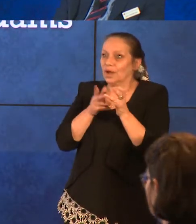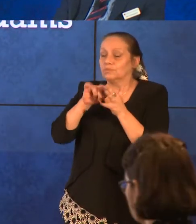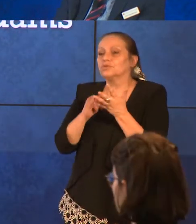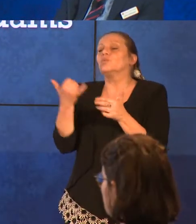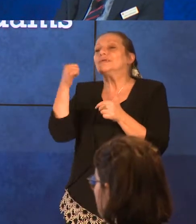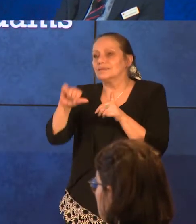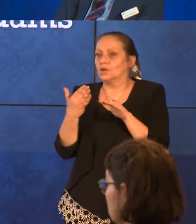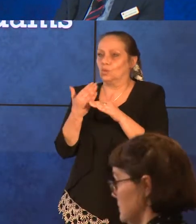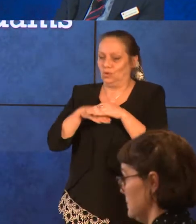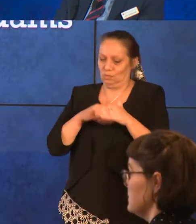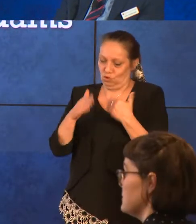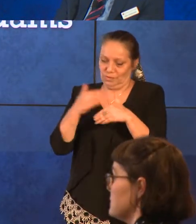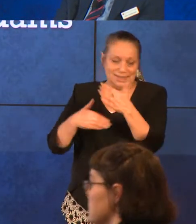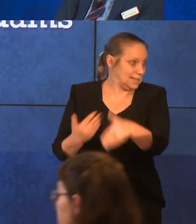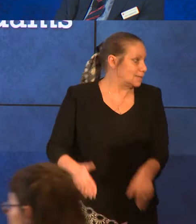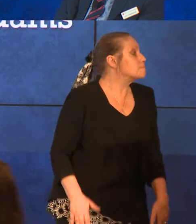progress.